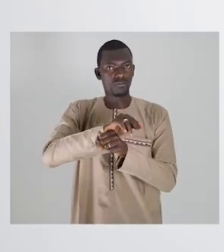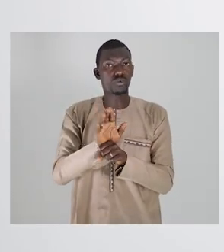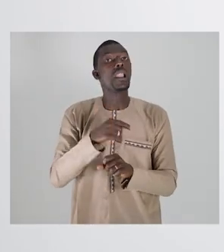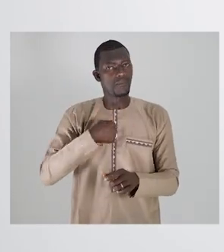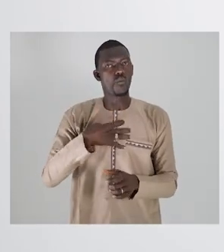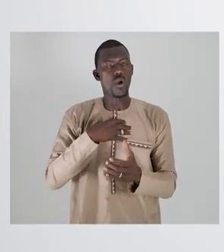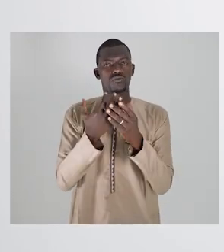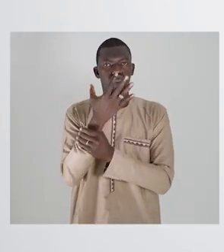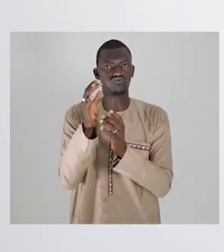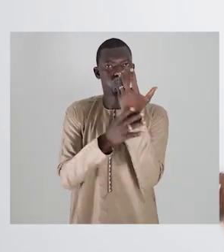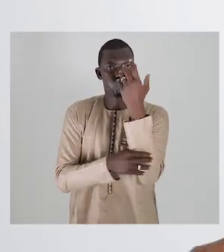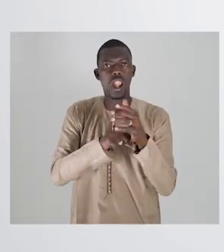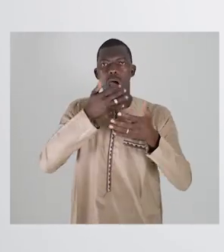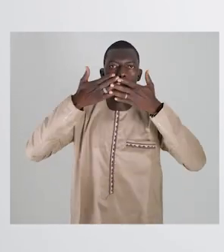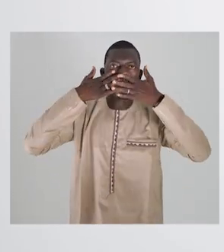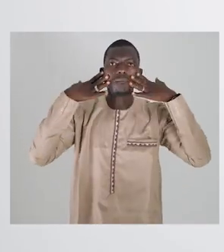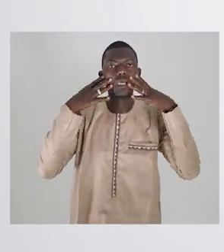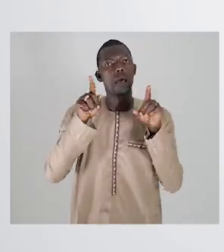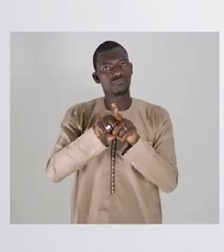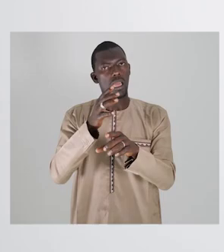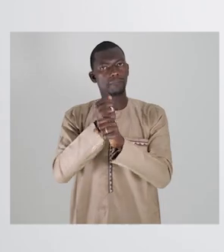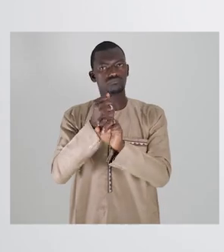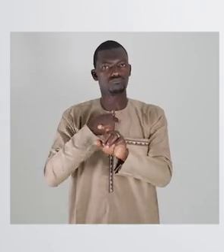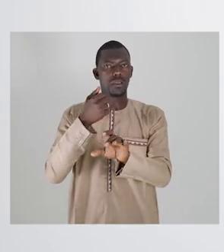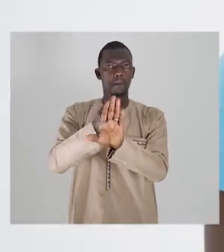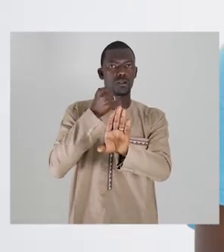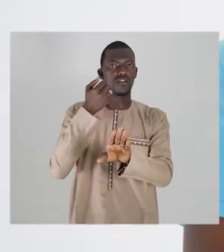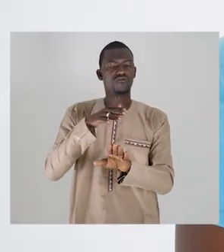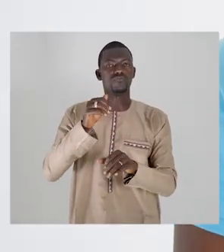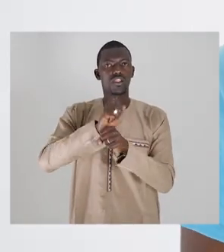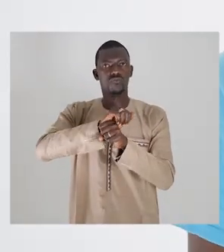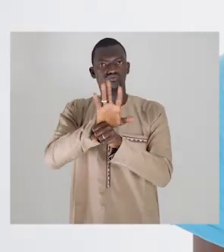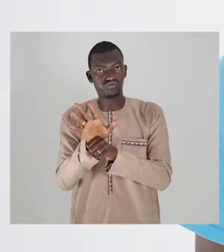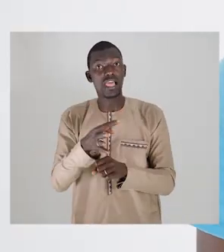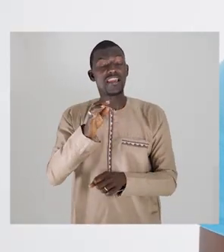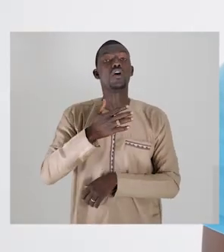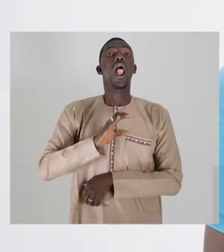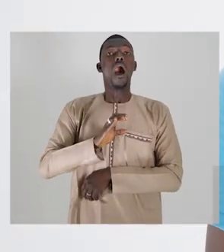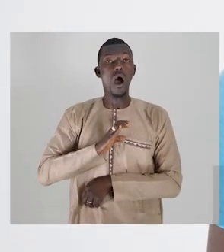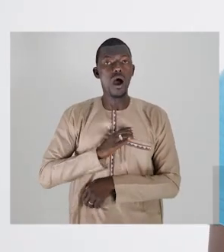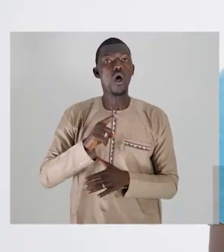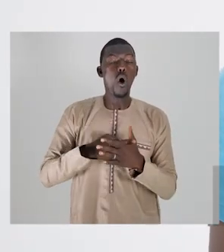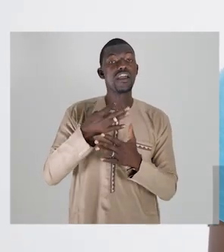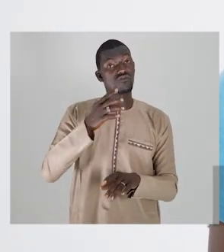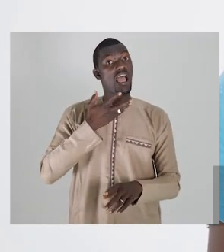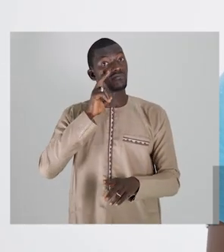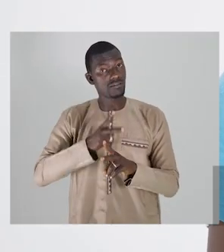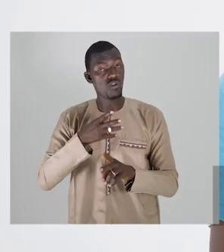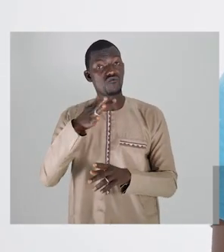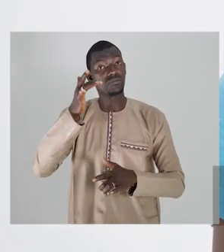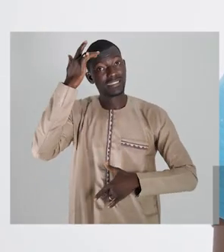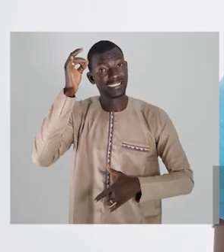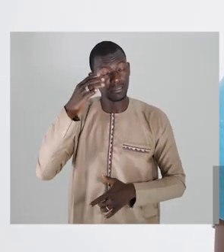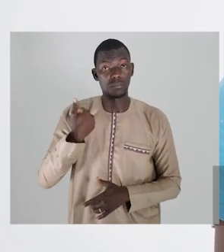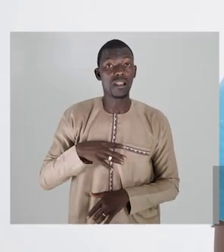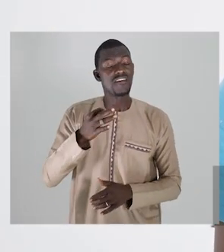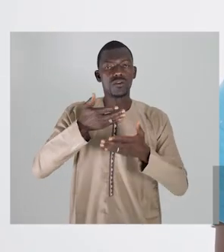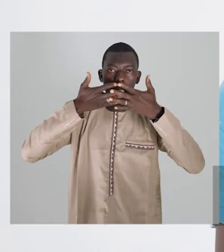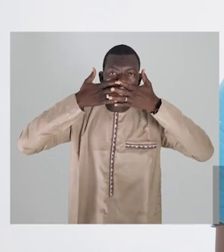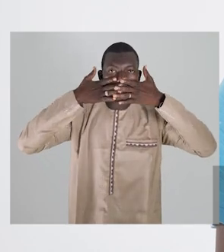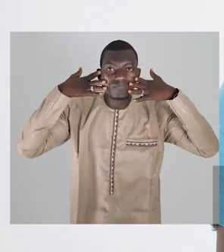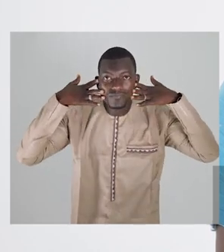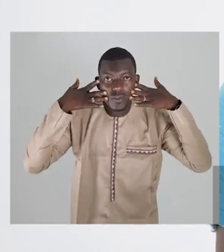li lañuy muddi yey di nan ndox bi parce que mën nañu aar ci jangoro gi laaj dé xam nañ ni amna solo lol ci suñu wërgu